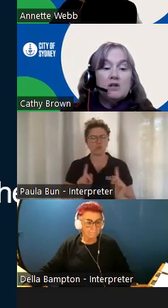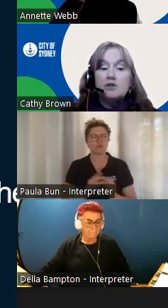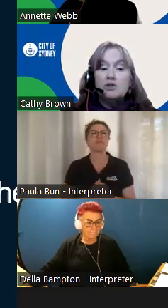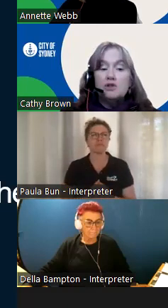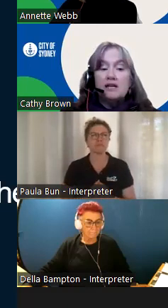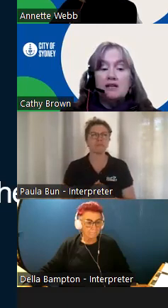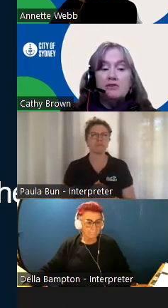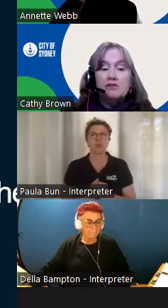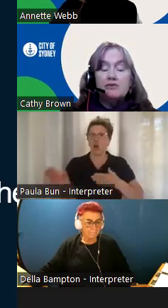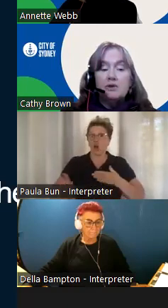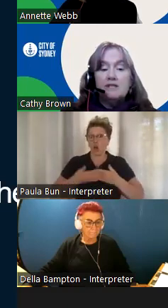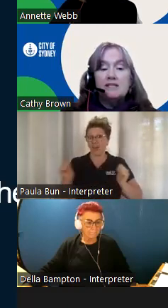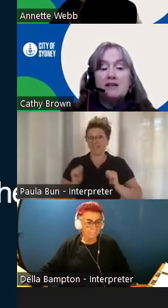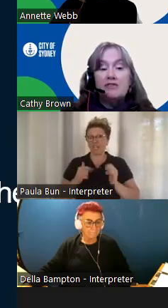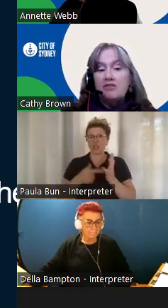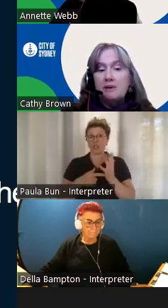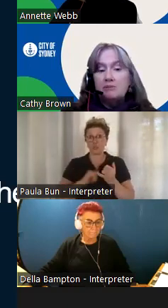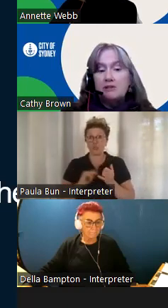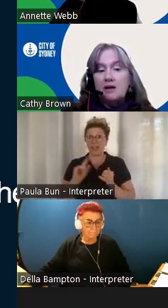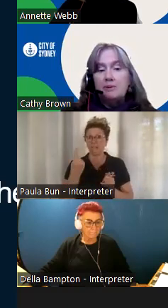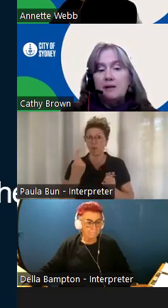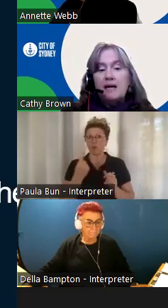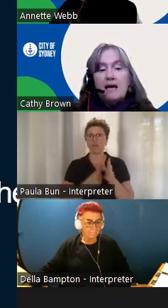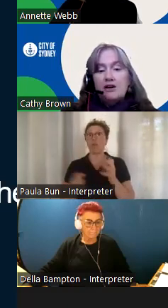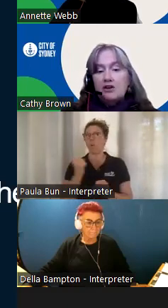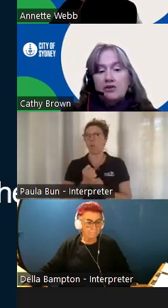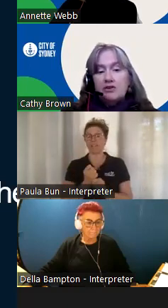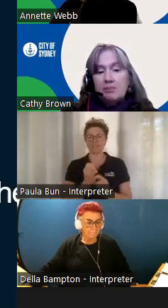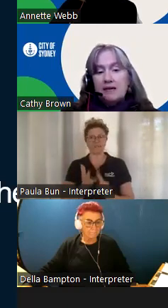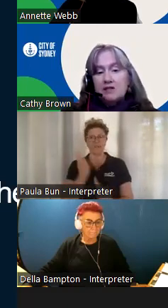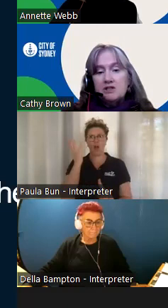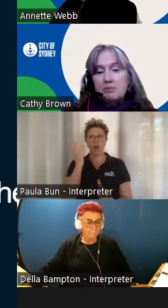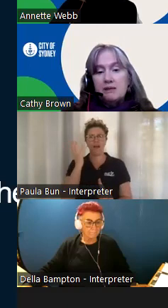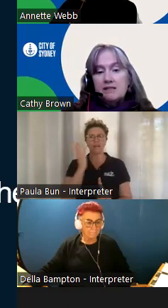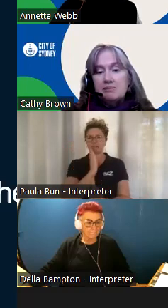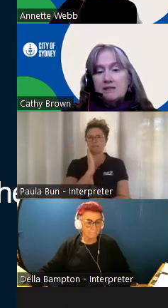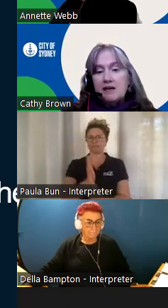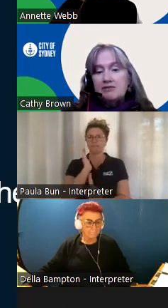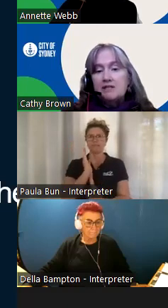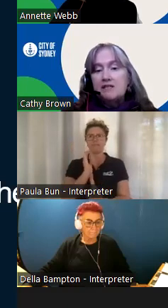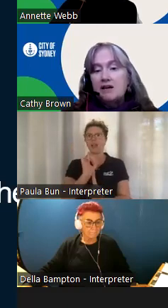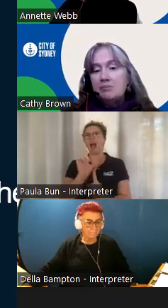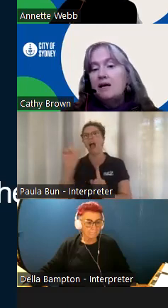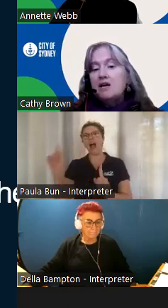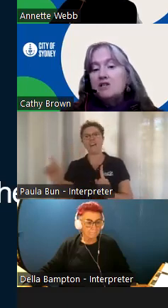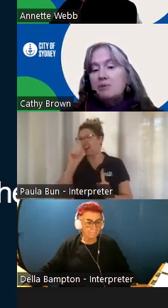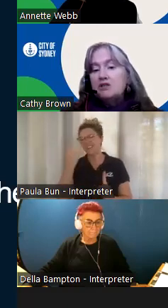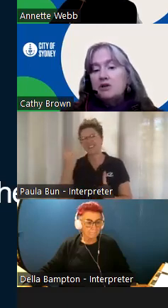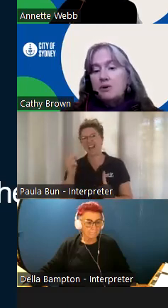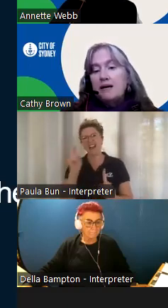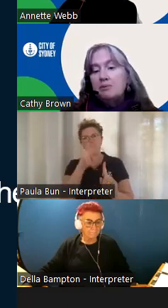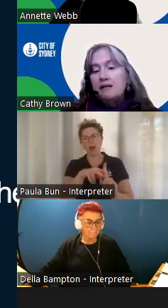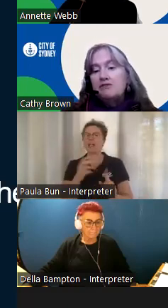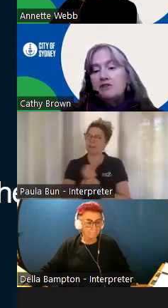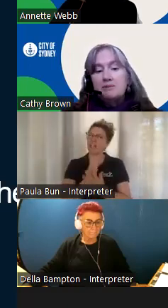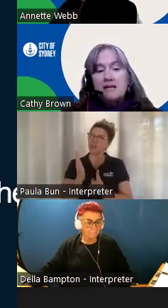Applications close on Tuesday, the 1st of August at 5 p.m. sharp, and no further applications will be accepted after this time, so make sure